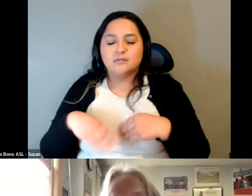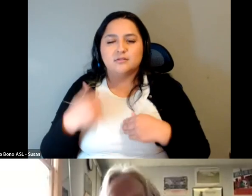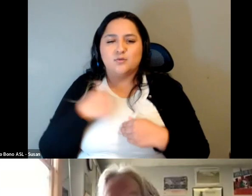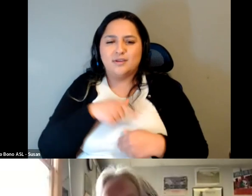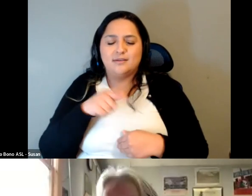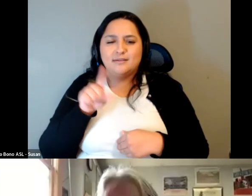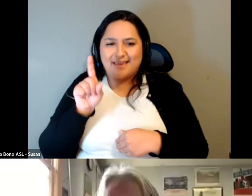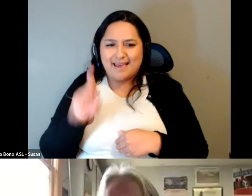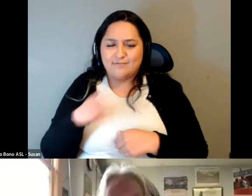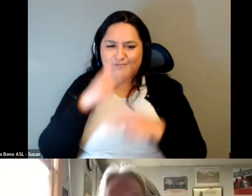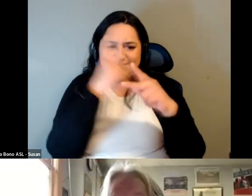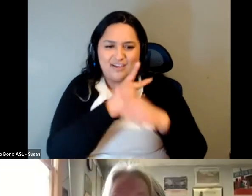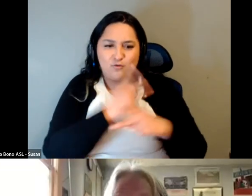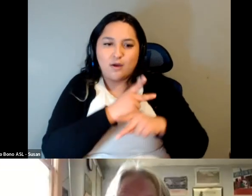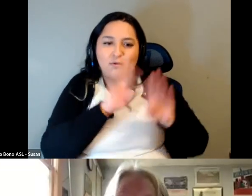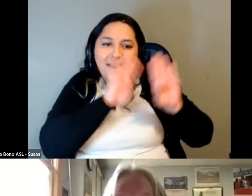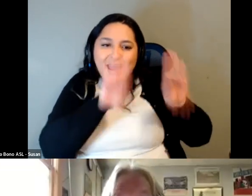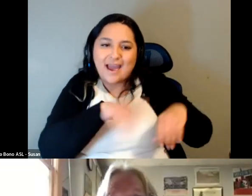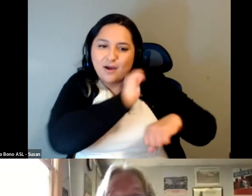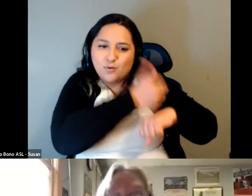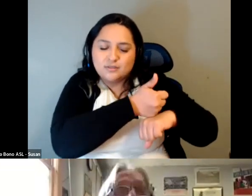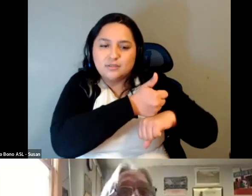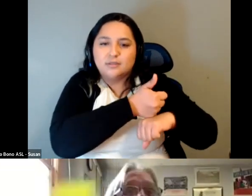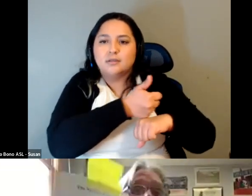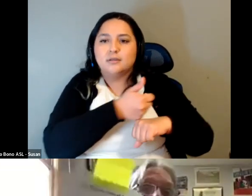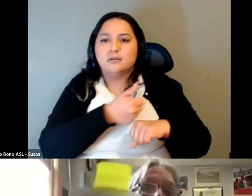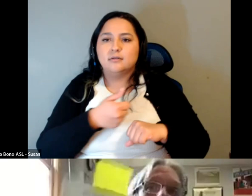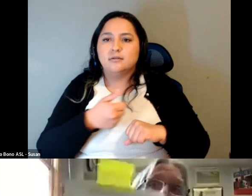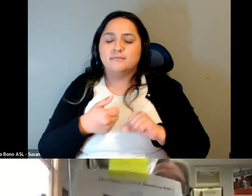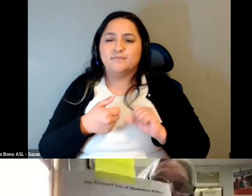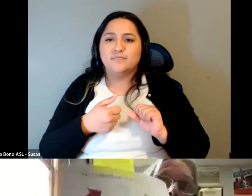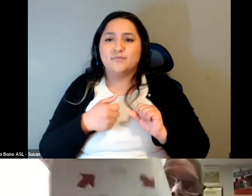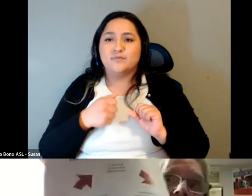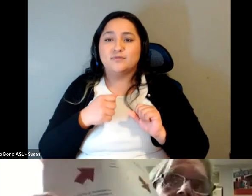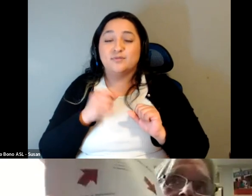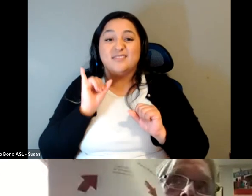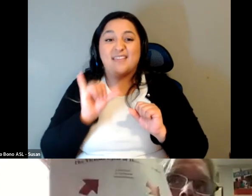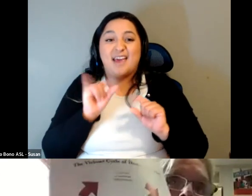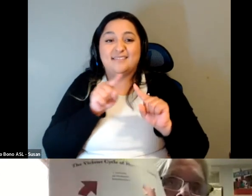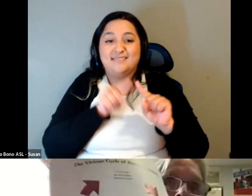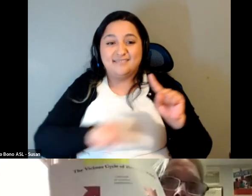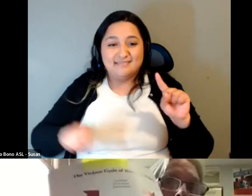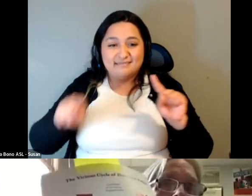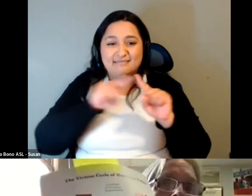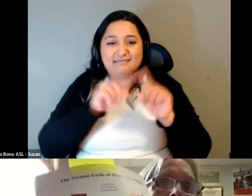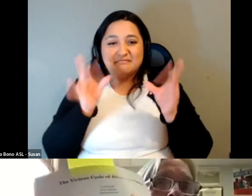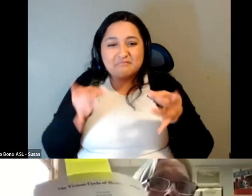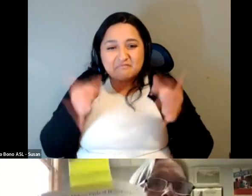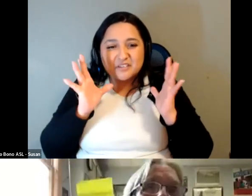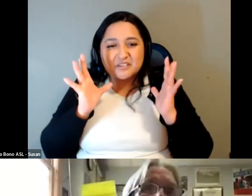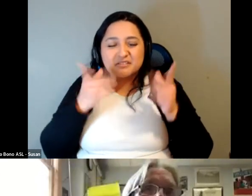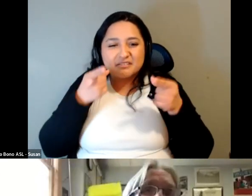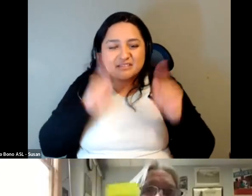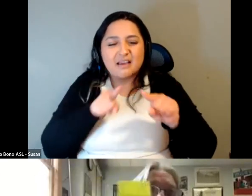the housing? When the doctor talked about the vicious cycle, I mean, the vicious cycle of social planning